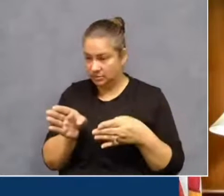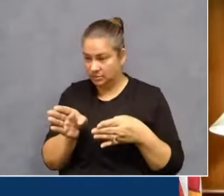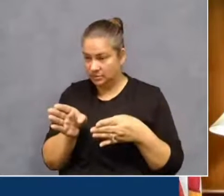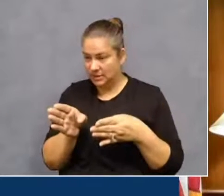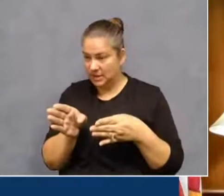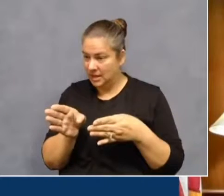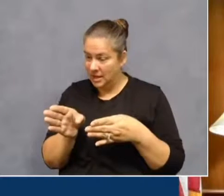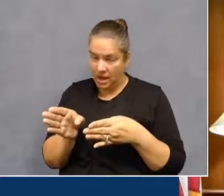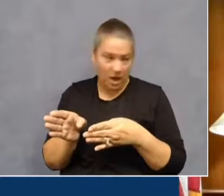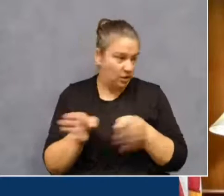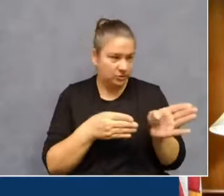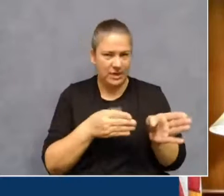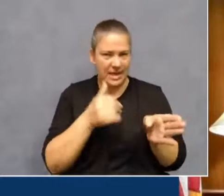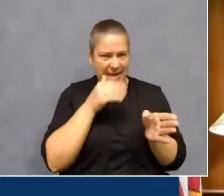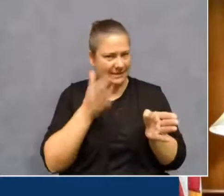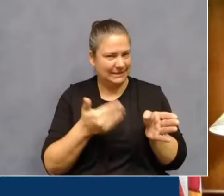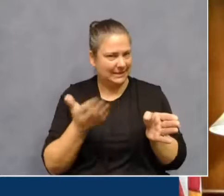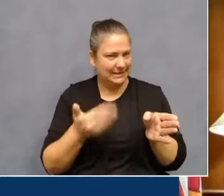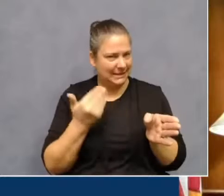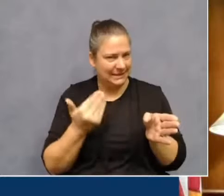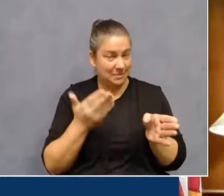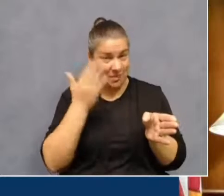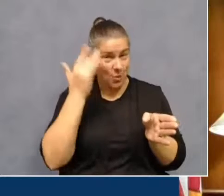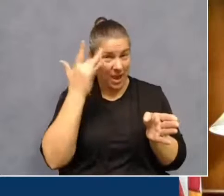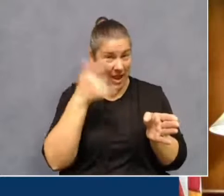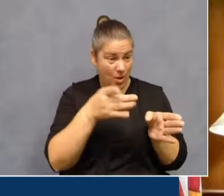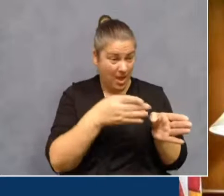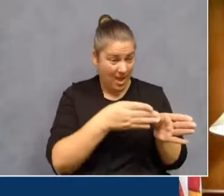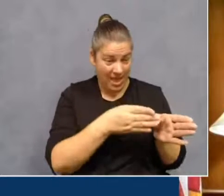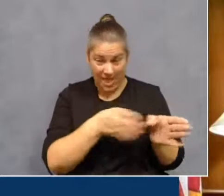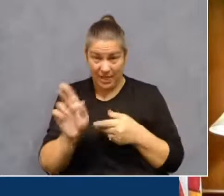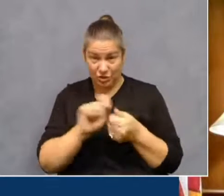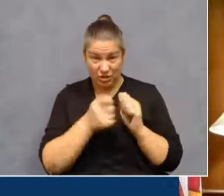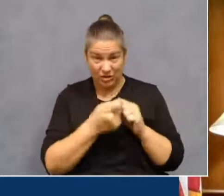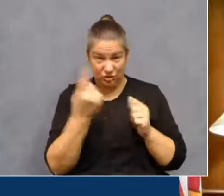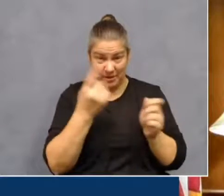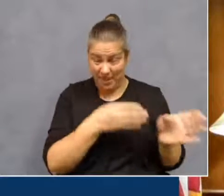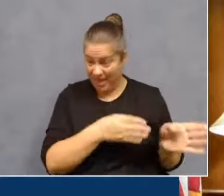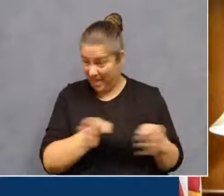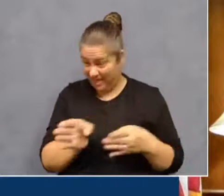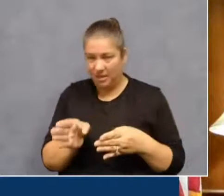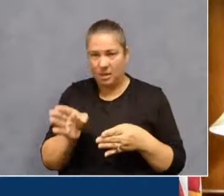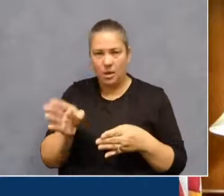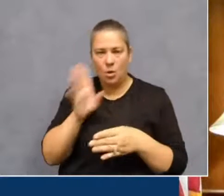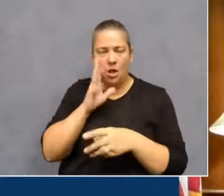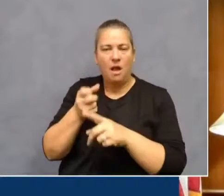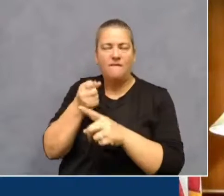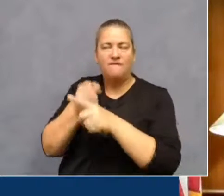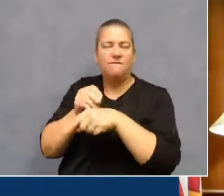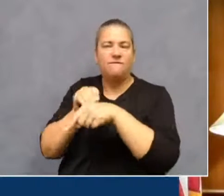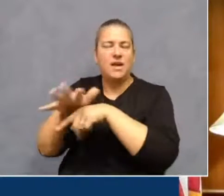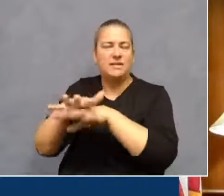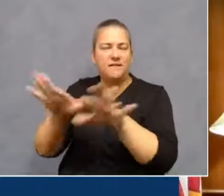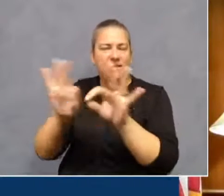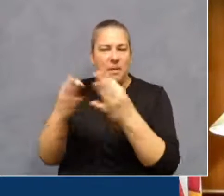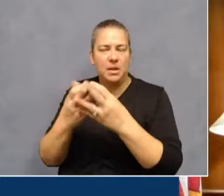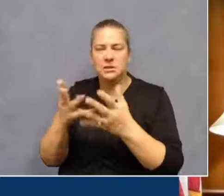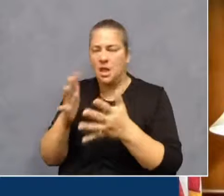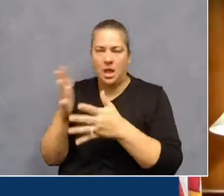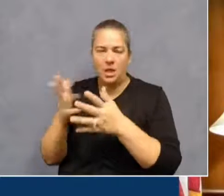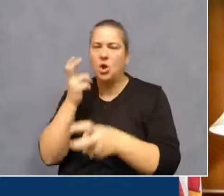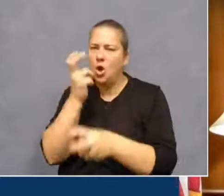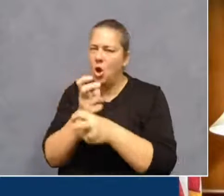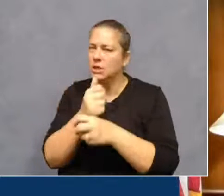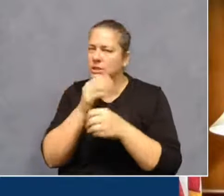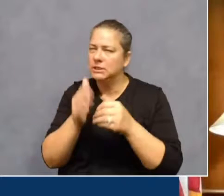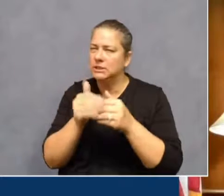decision affects so many families within your community. So these are the school districts that have made the decision to